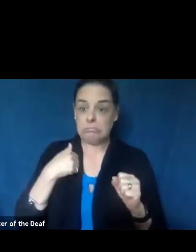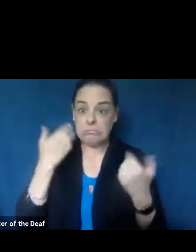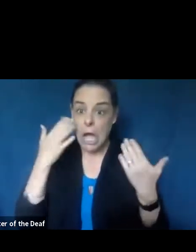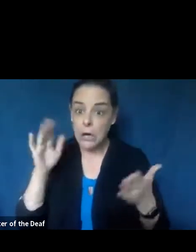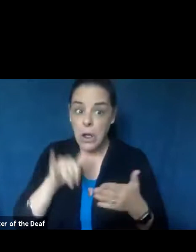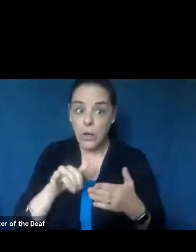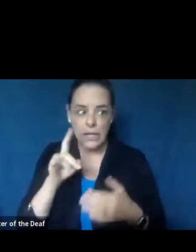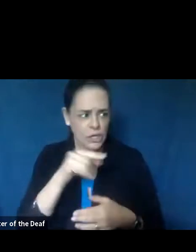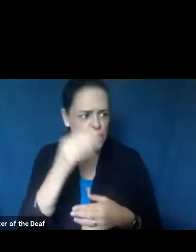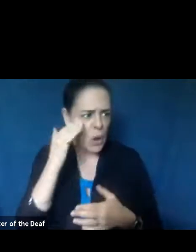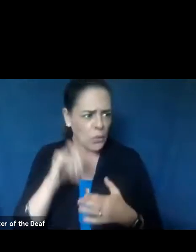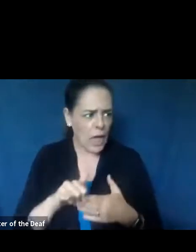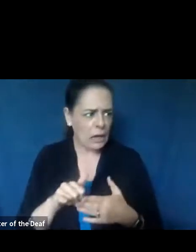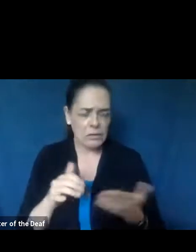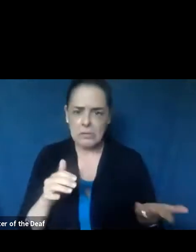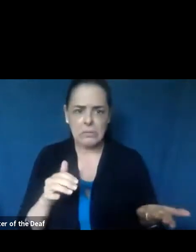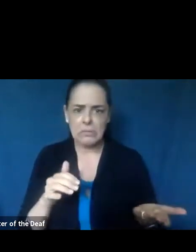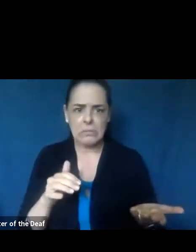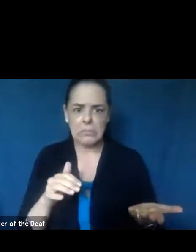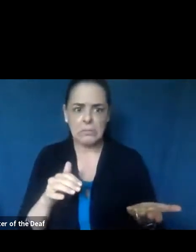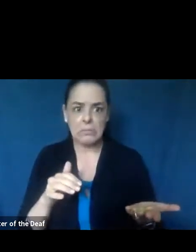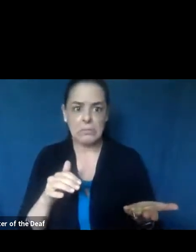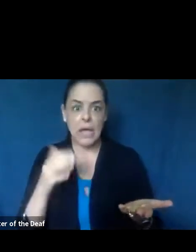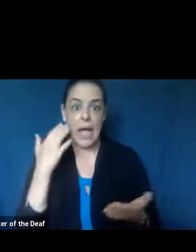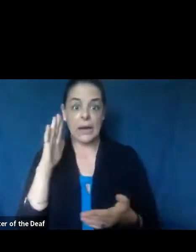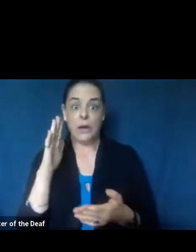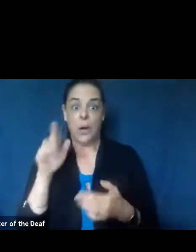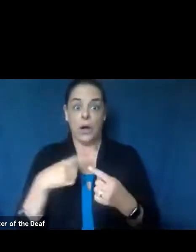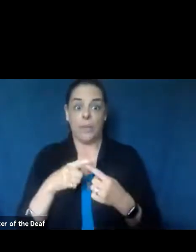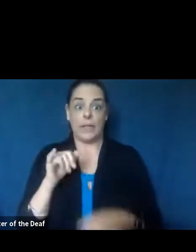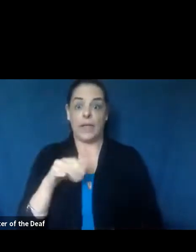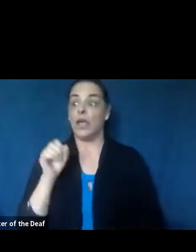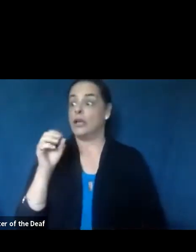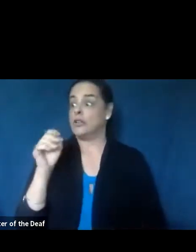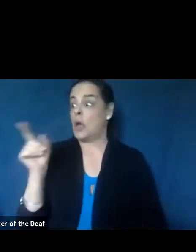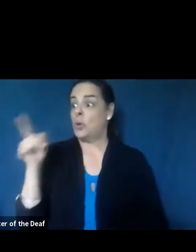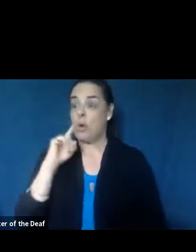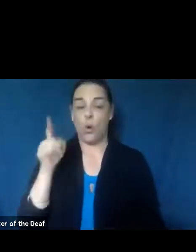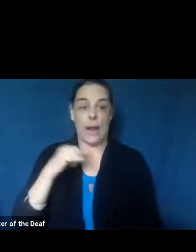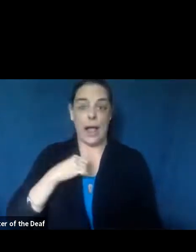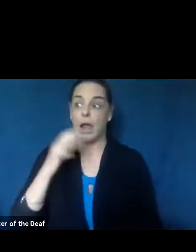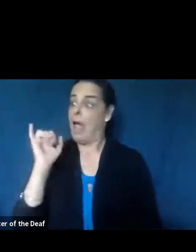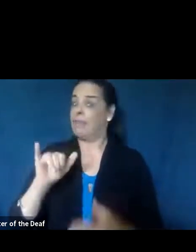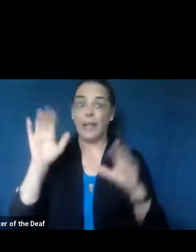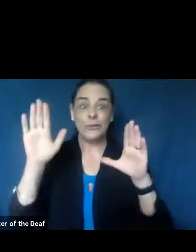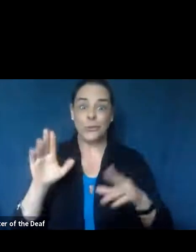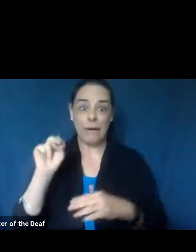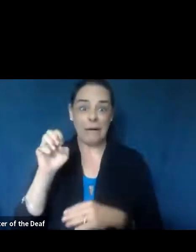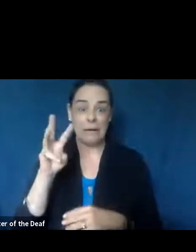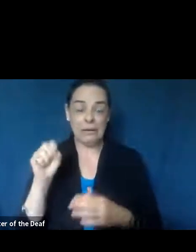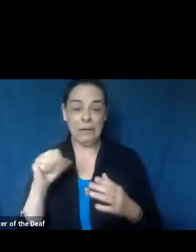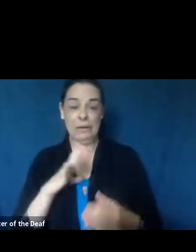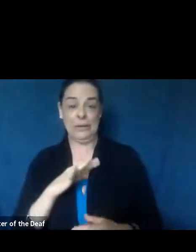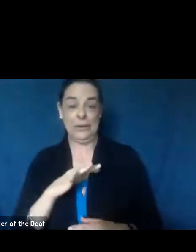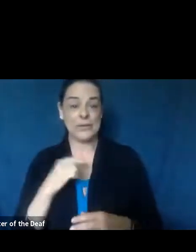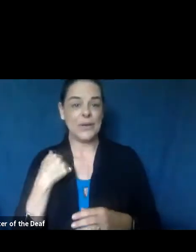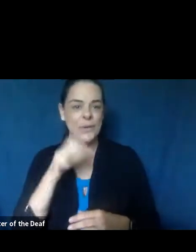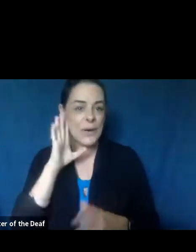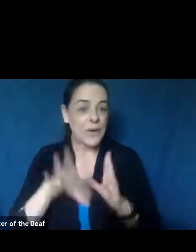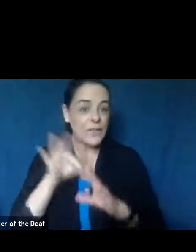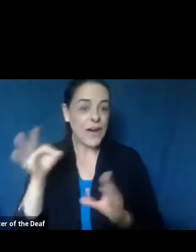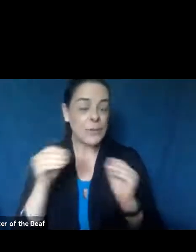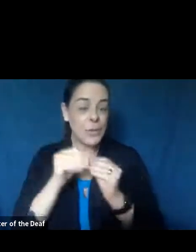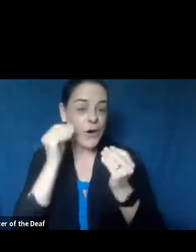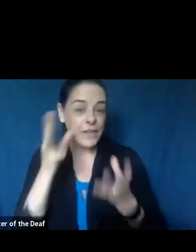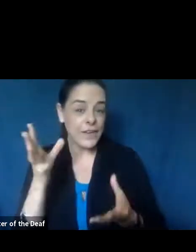you know that? Okay. I heard it when they heard it. Okay, so you heard it when you heard it. That's great news, and we will learn more about that